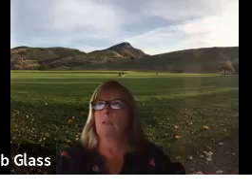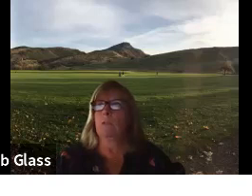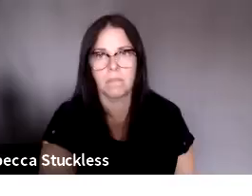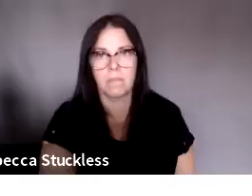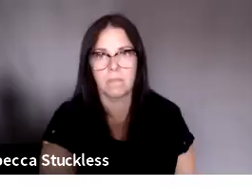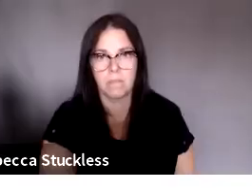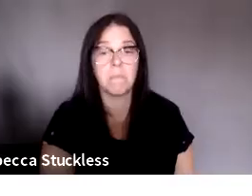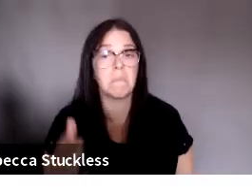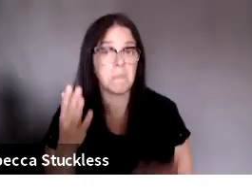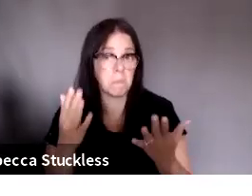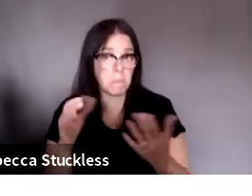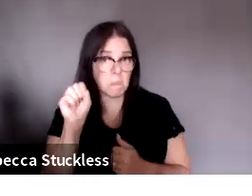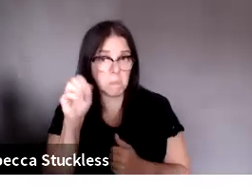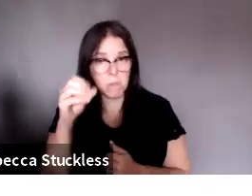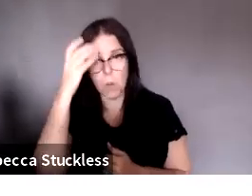So